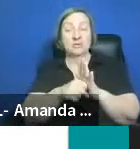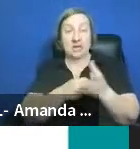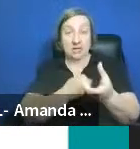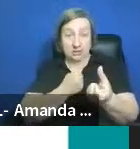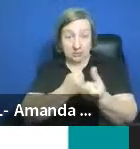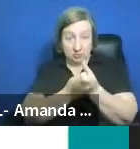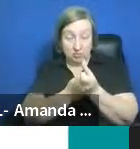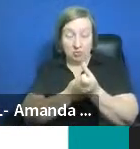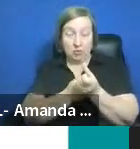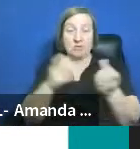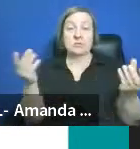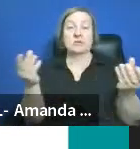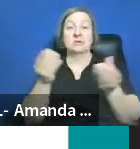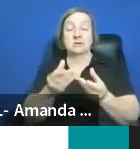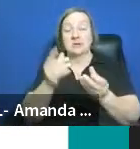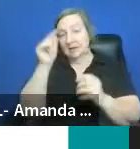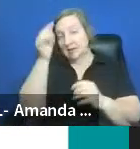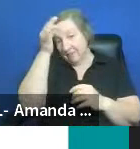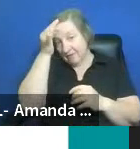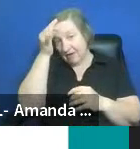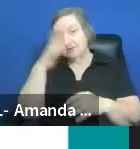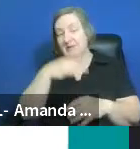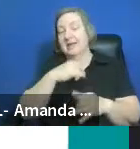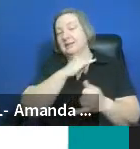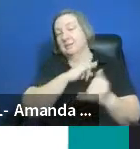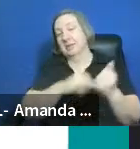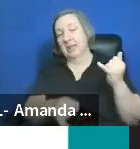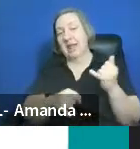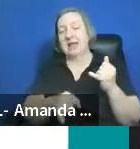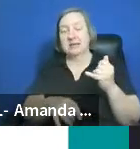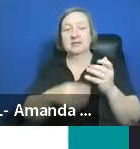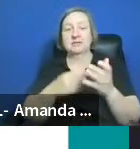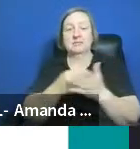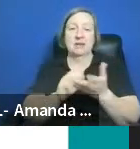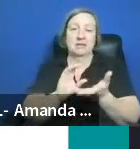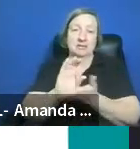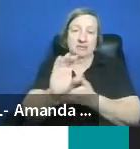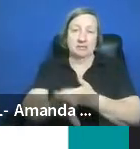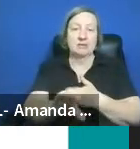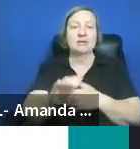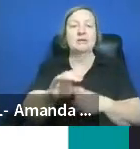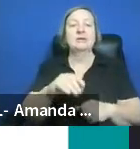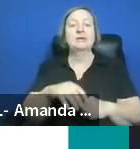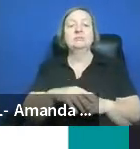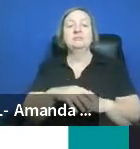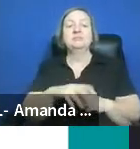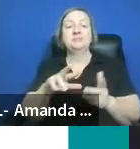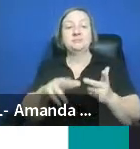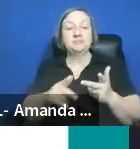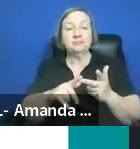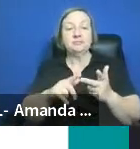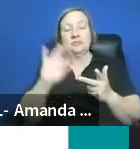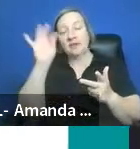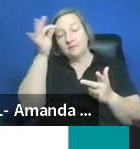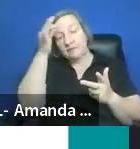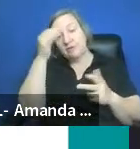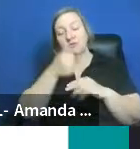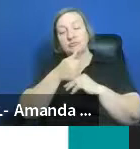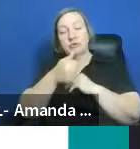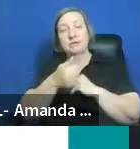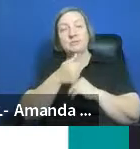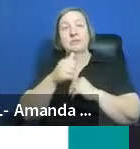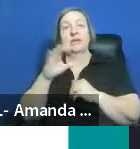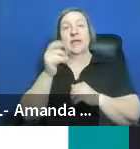states as the feds really like to be last dollar in. And the third grant that we're pursuing is the Federal Transit Administration Capital Improvement